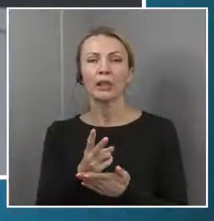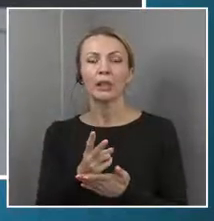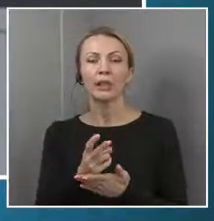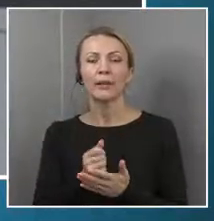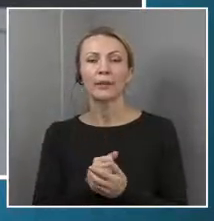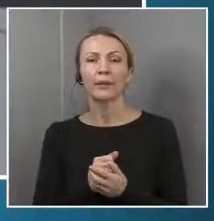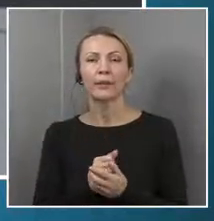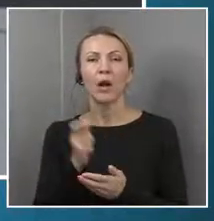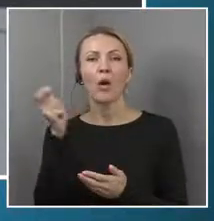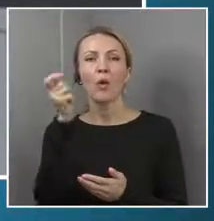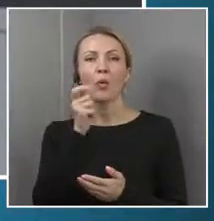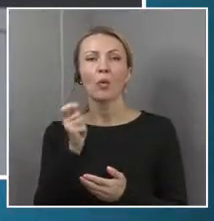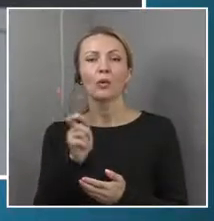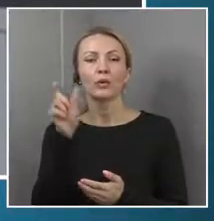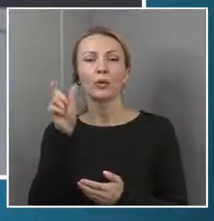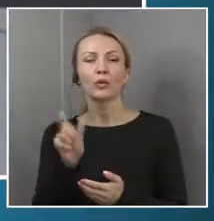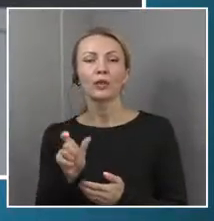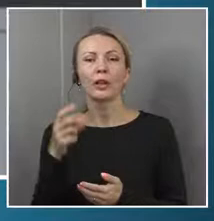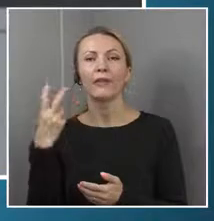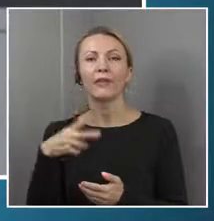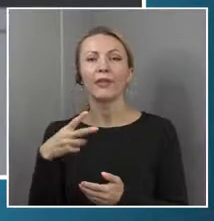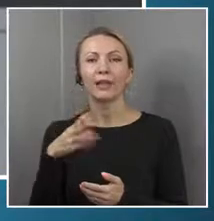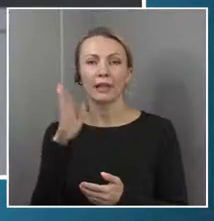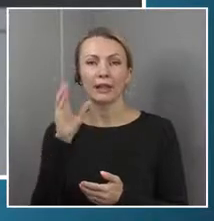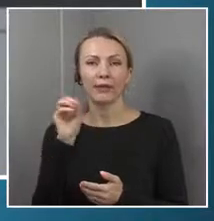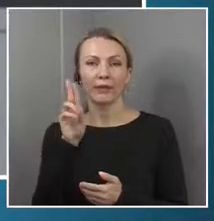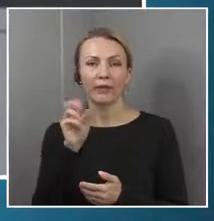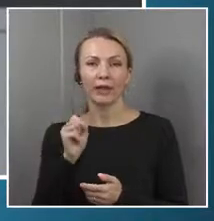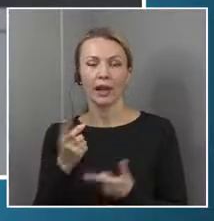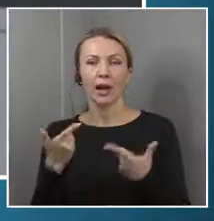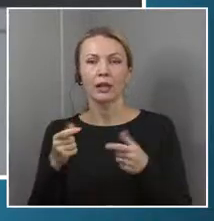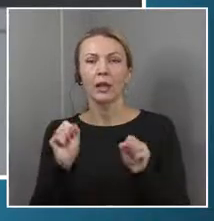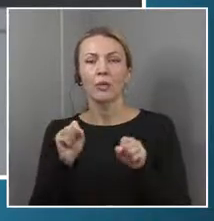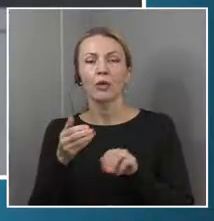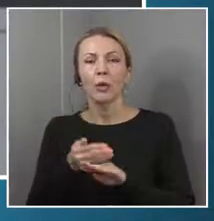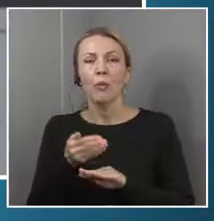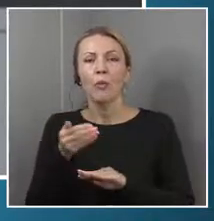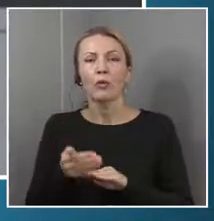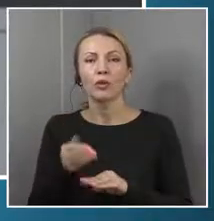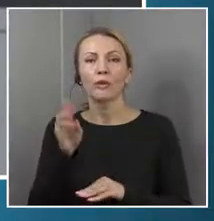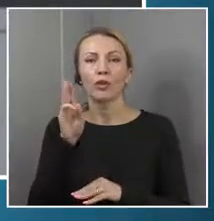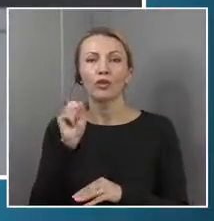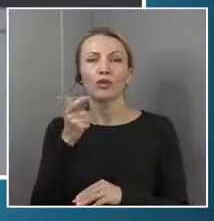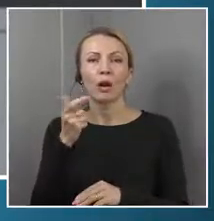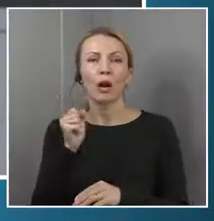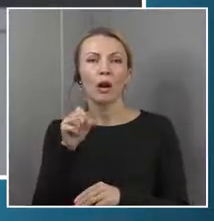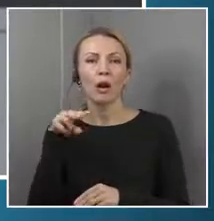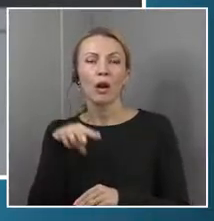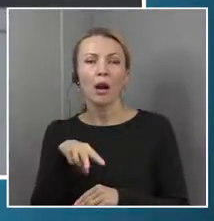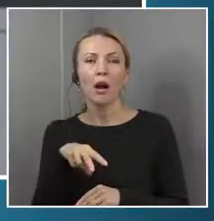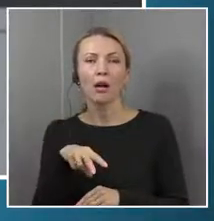in 1917. You could see how